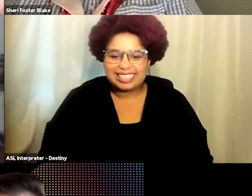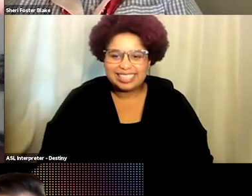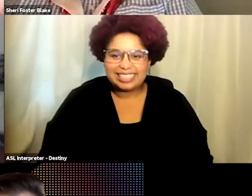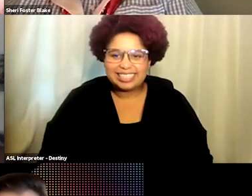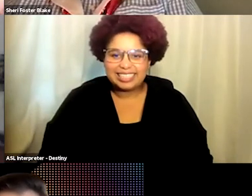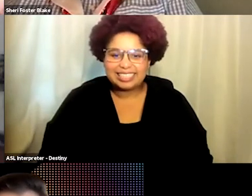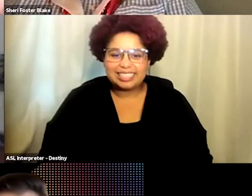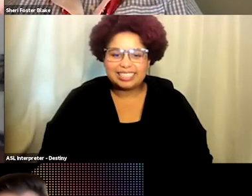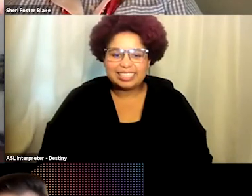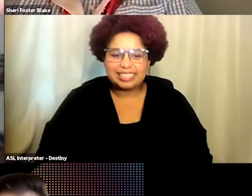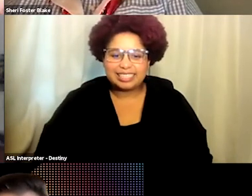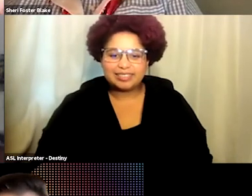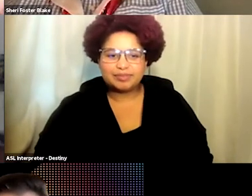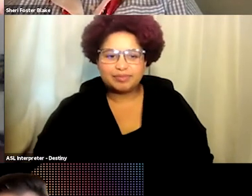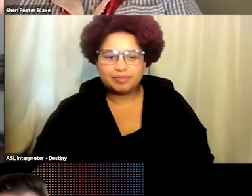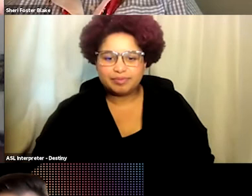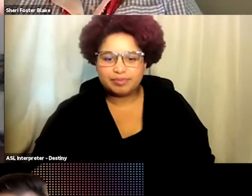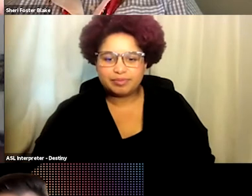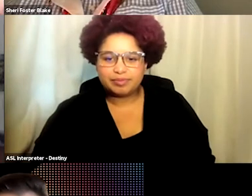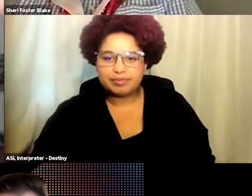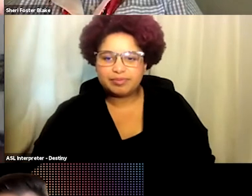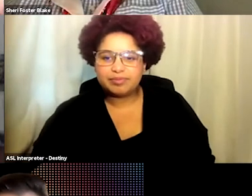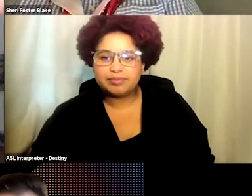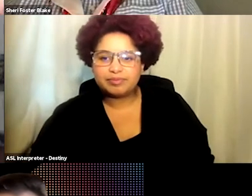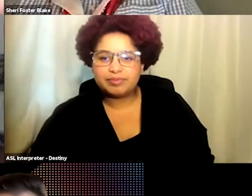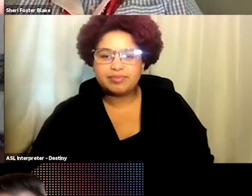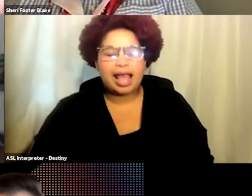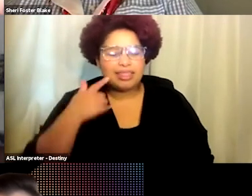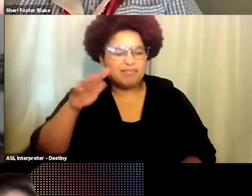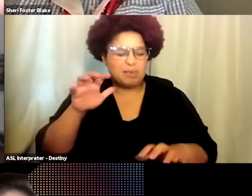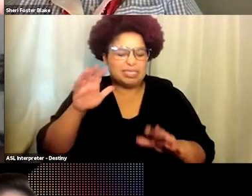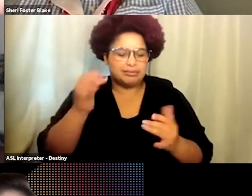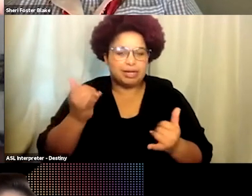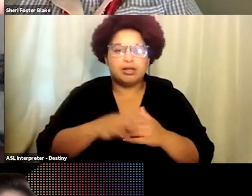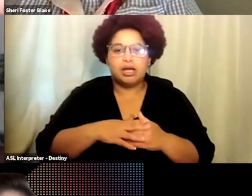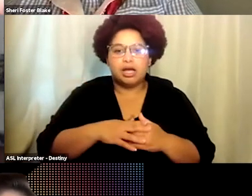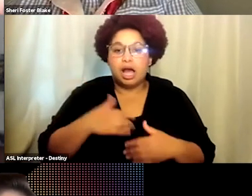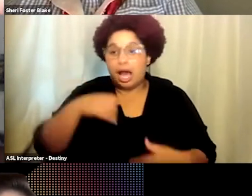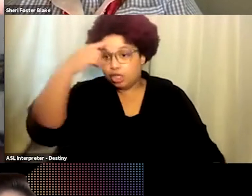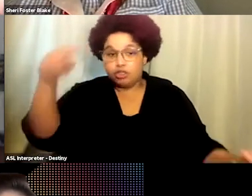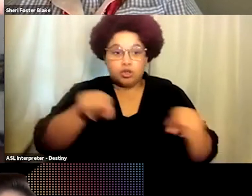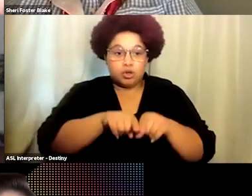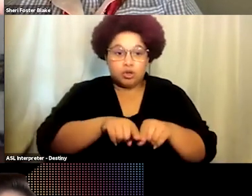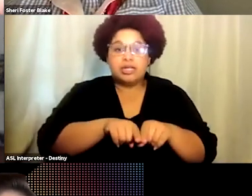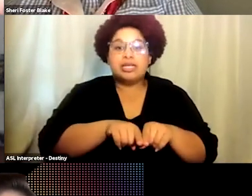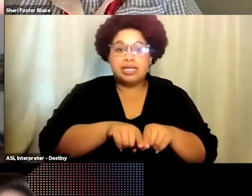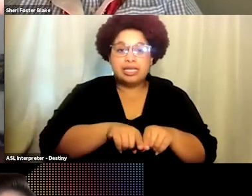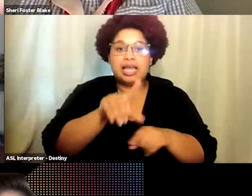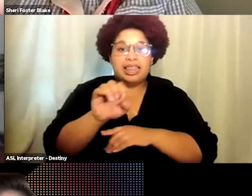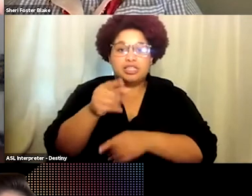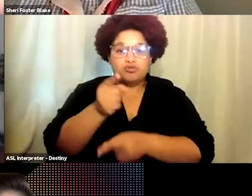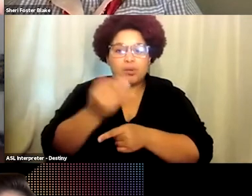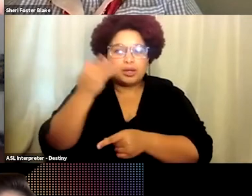She can't hear you. I think Jerry's frozen. Harry, I Harry, think go he's for frozen. it. Frozen. I agree. Leah's right. We all know somebody